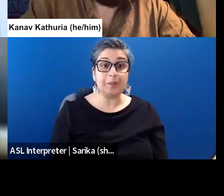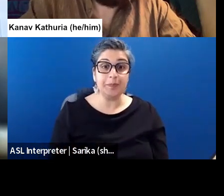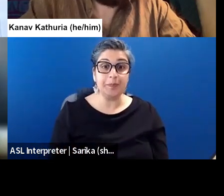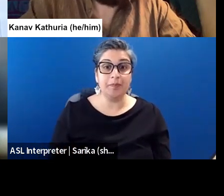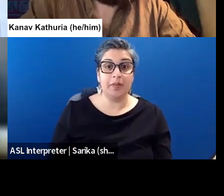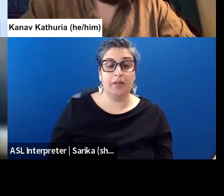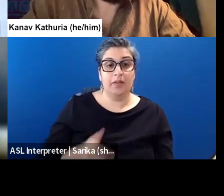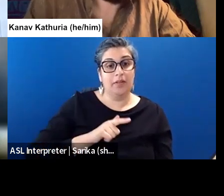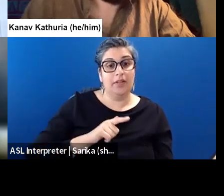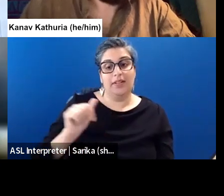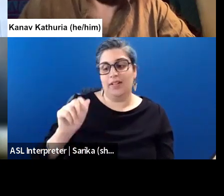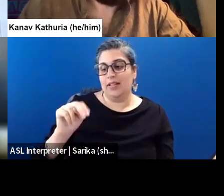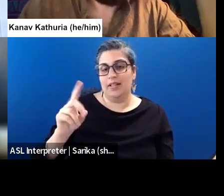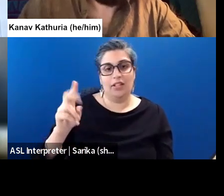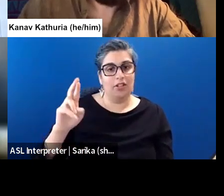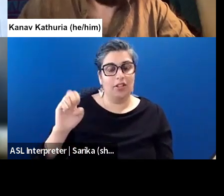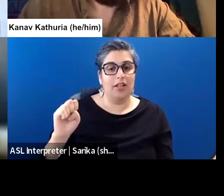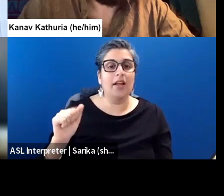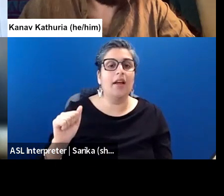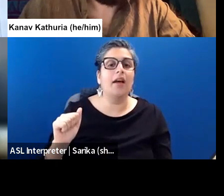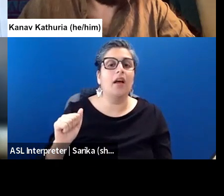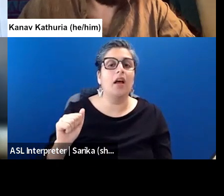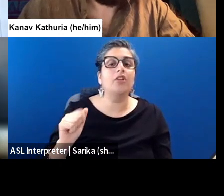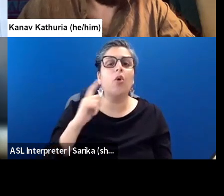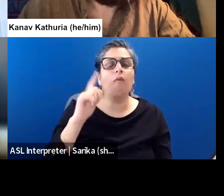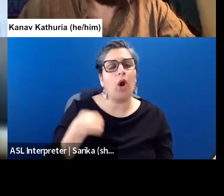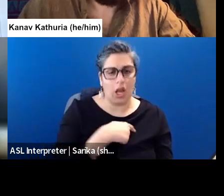Well, for us, abolition